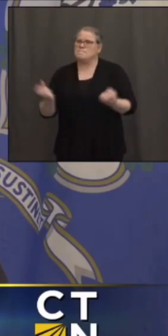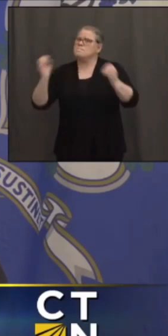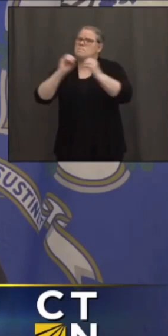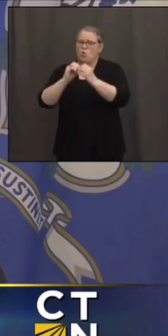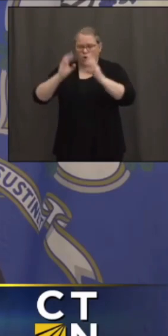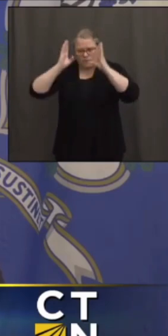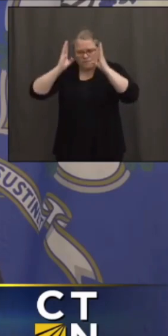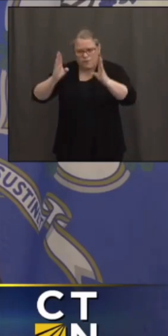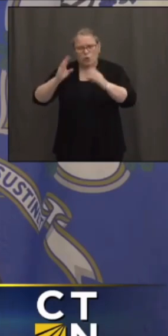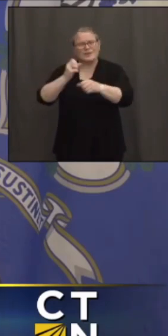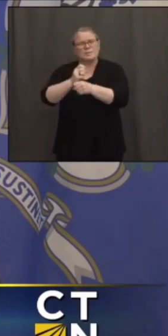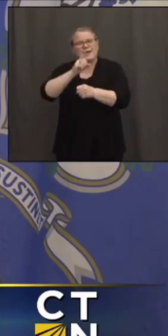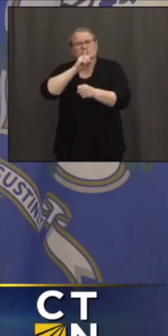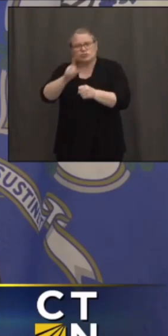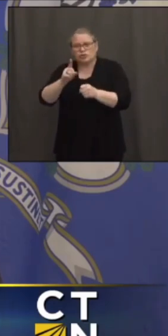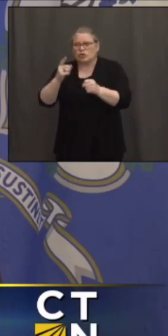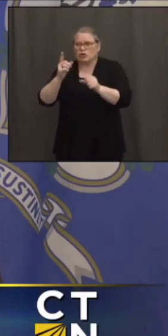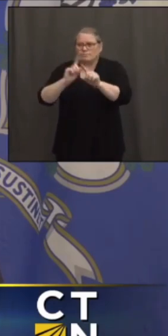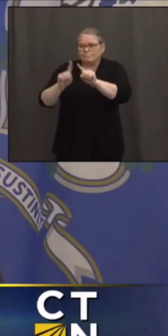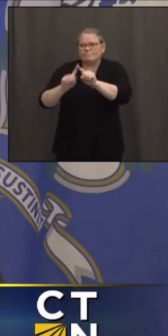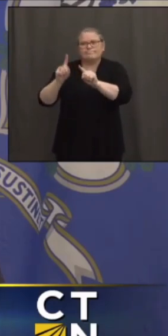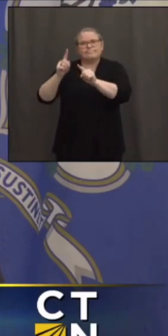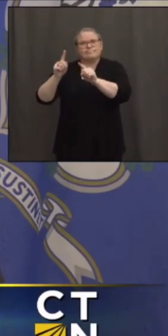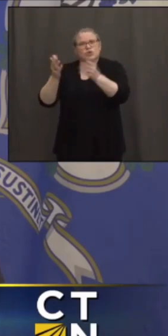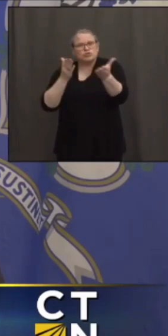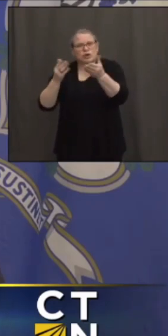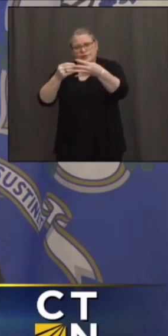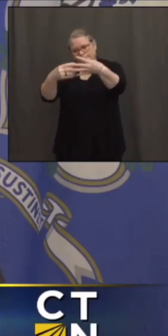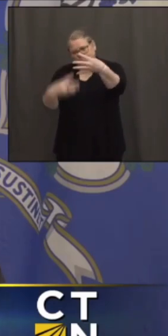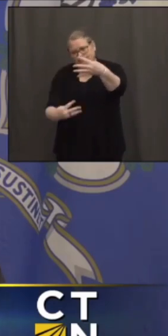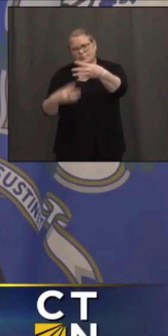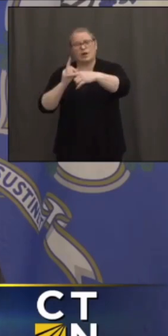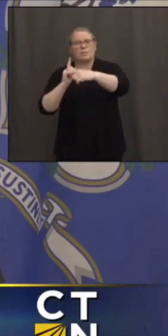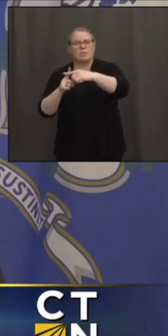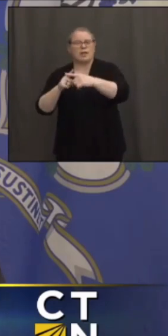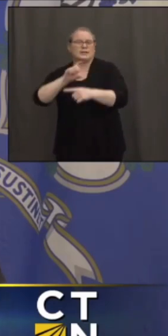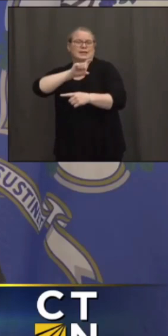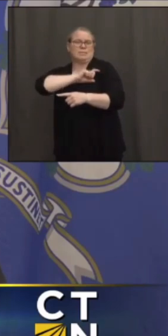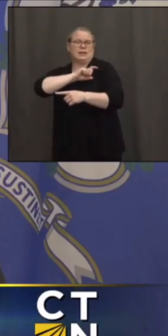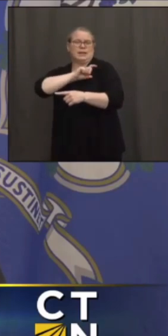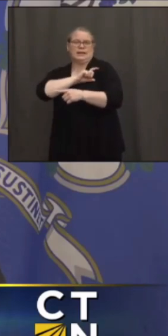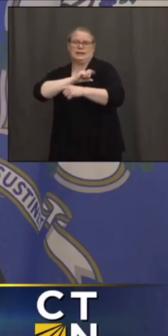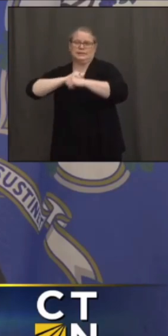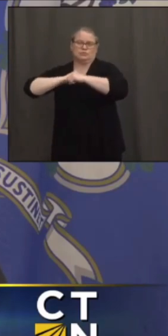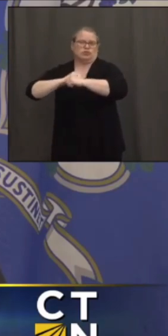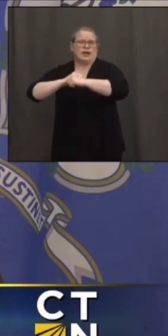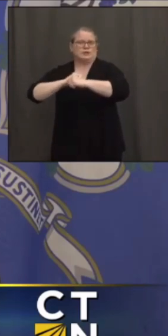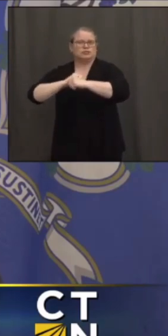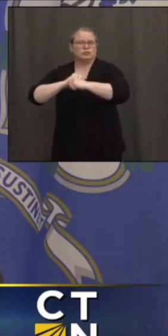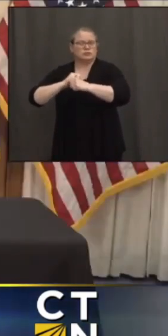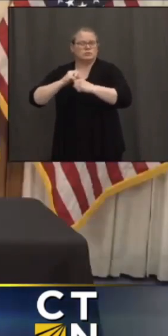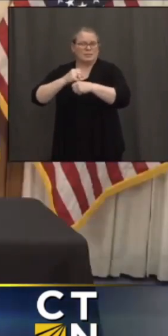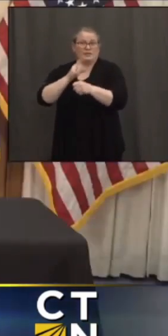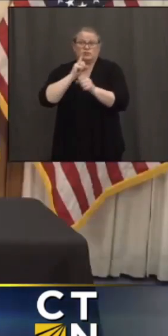the services, the wraparound service, along with the police protection to do everything we can to keep you safe.